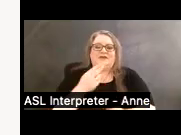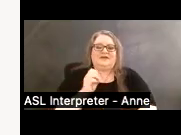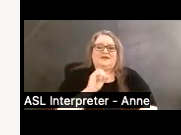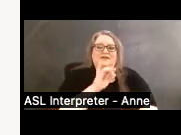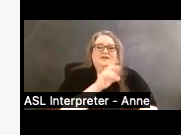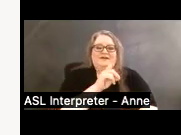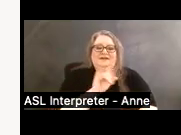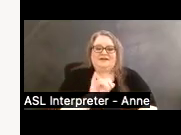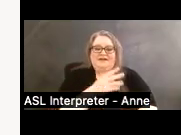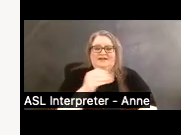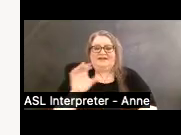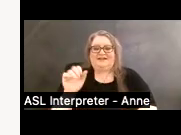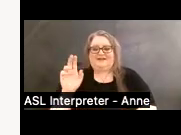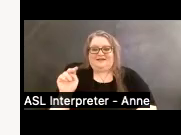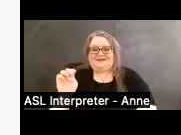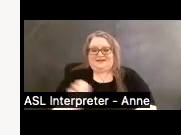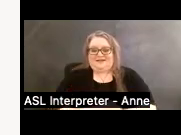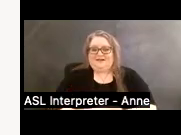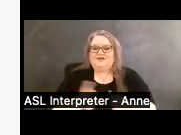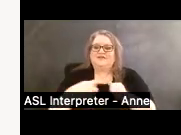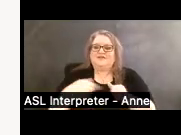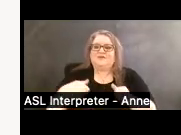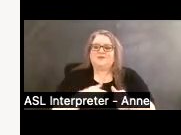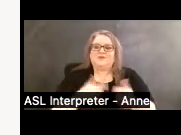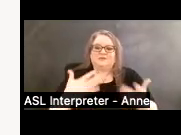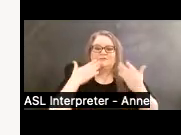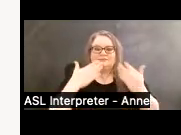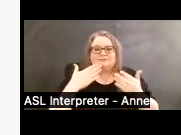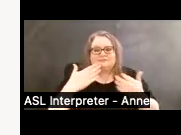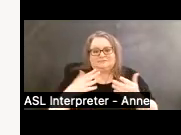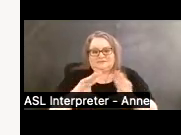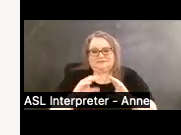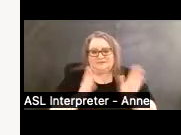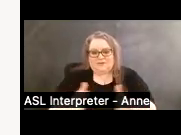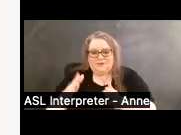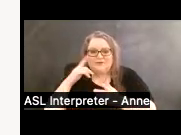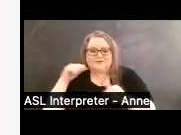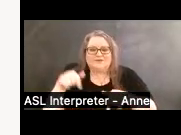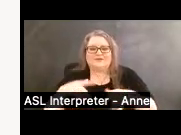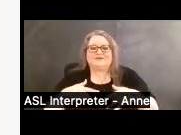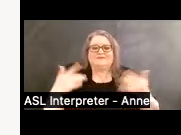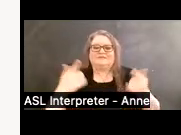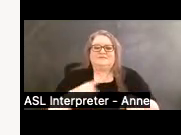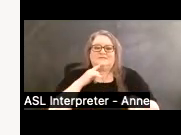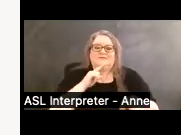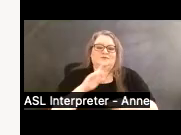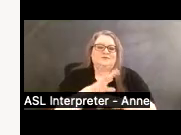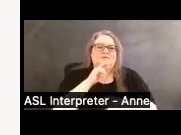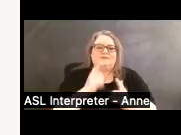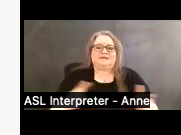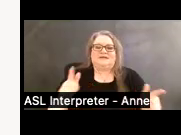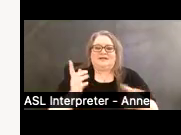Anne. First, we would like to thank the organizers of this event for their commitment to language justice and to